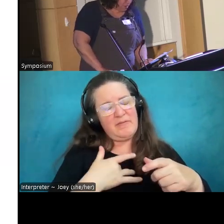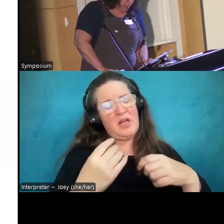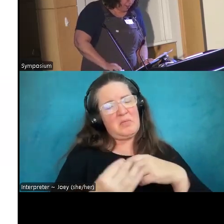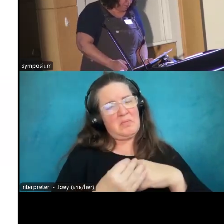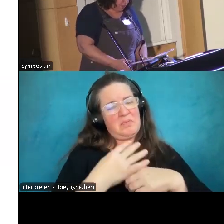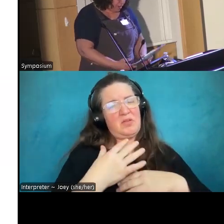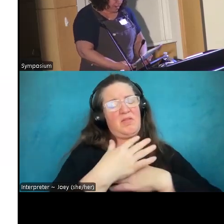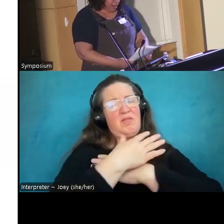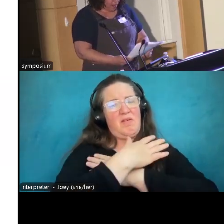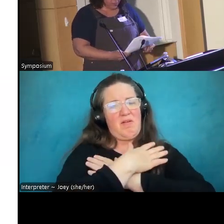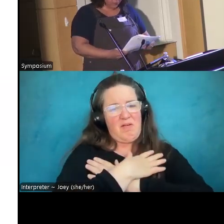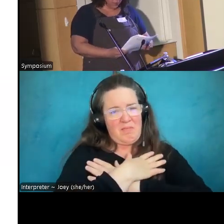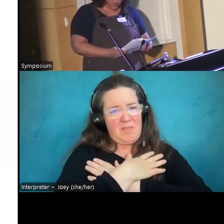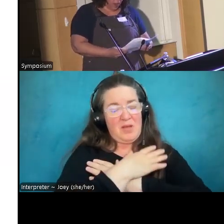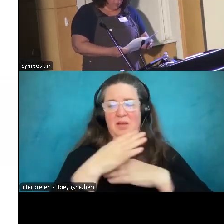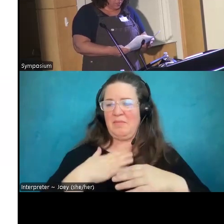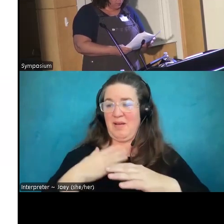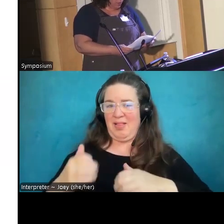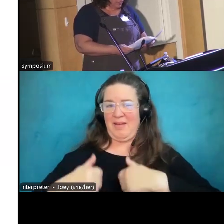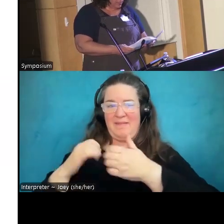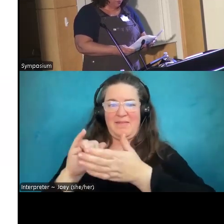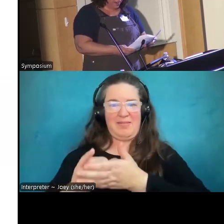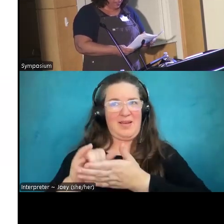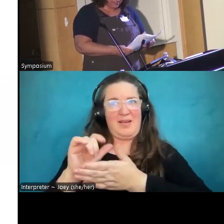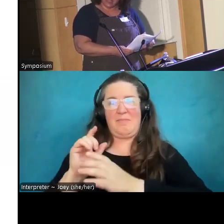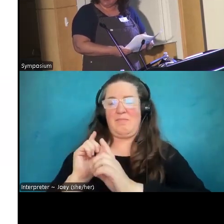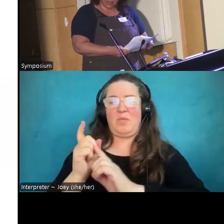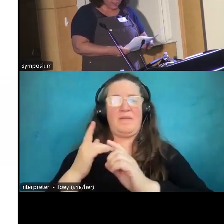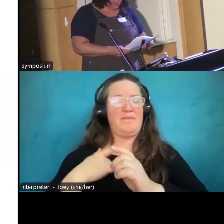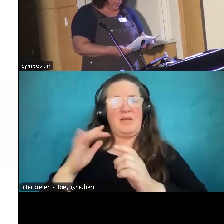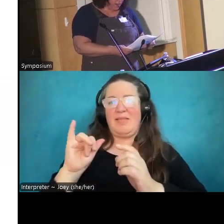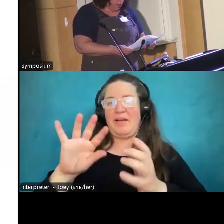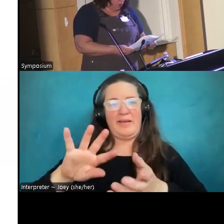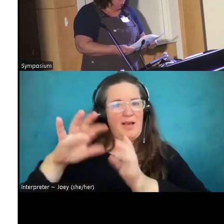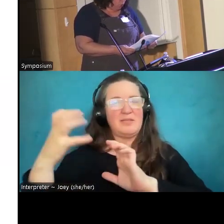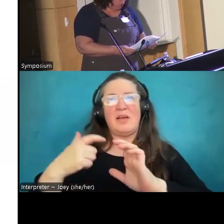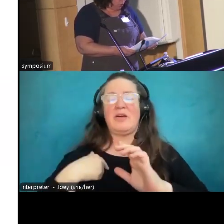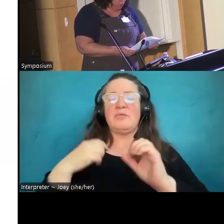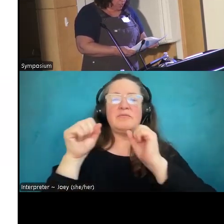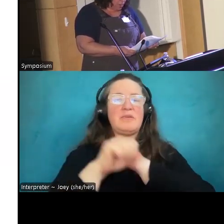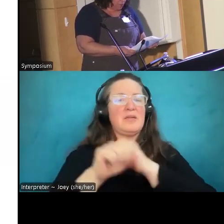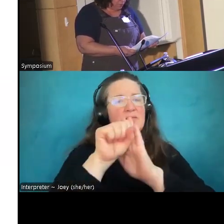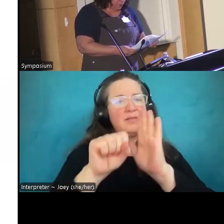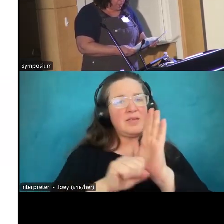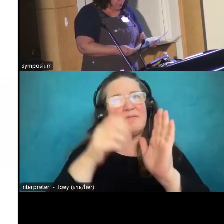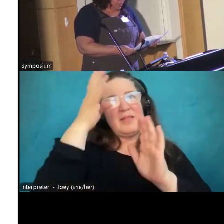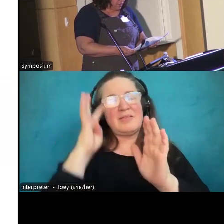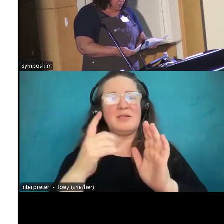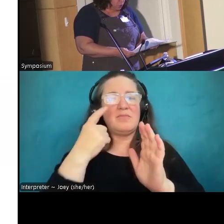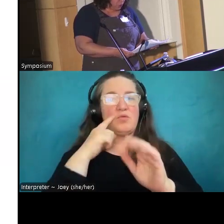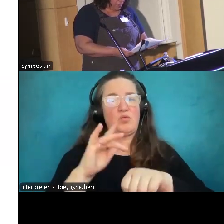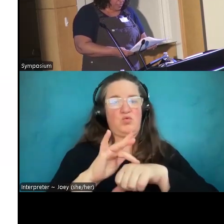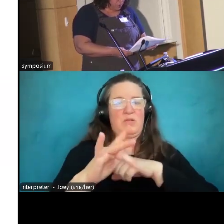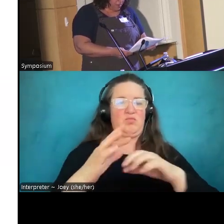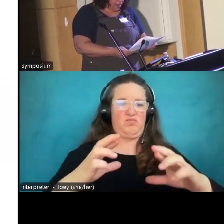time when my life felt like chaos. I was in the process of fighting the state of Alaska for early retirement, and I was living